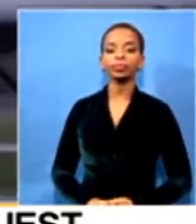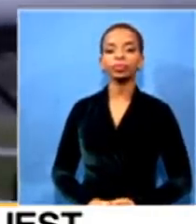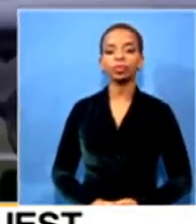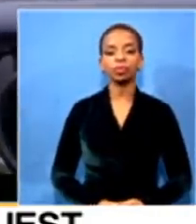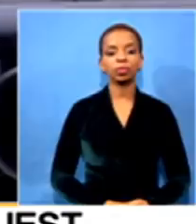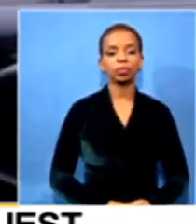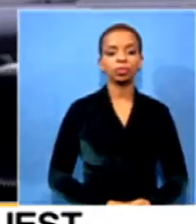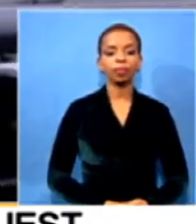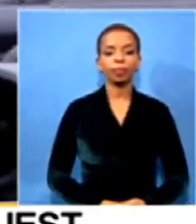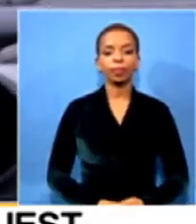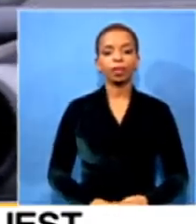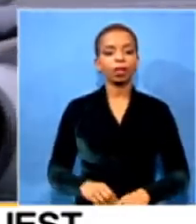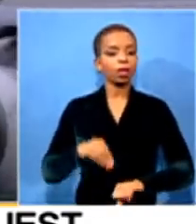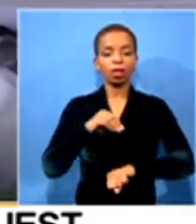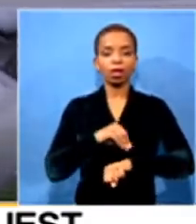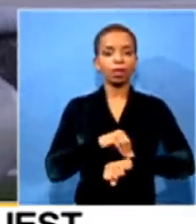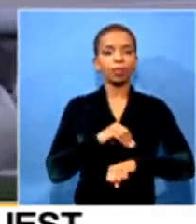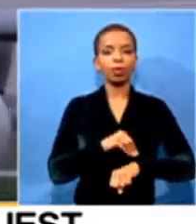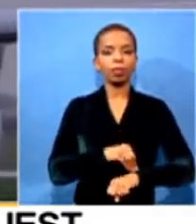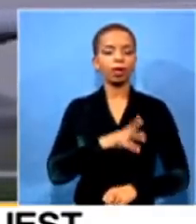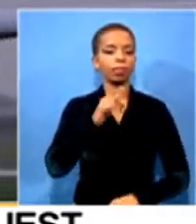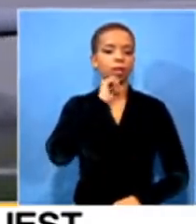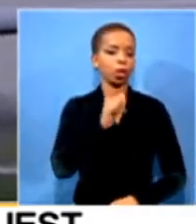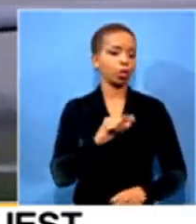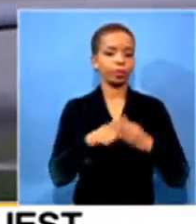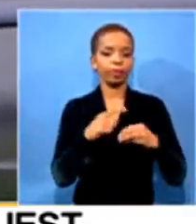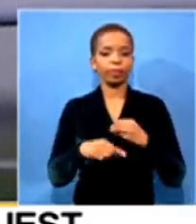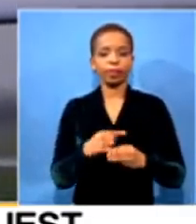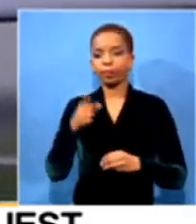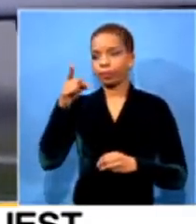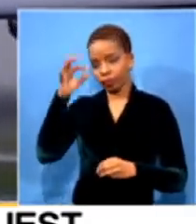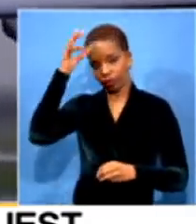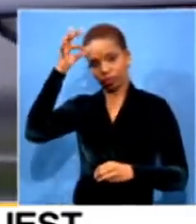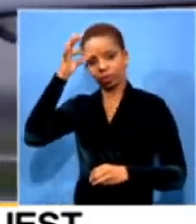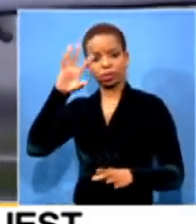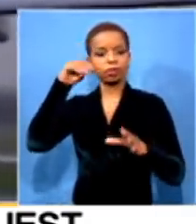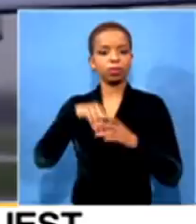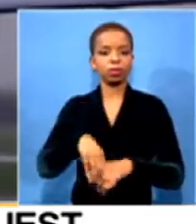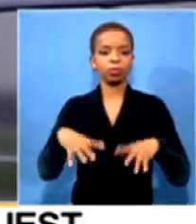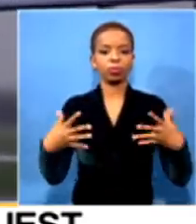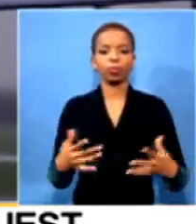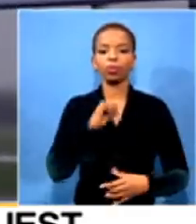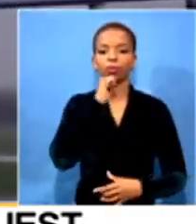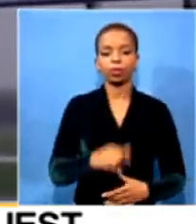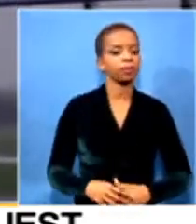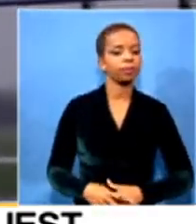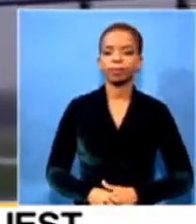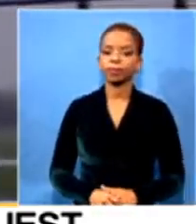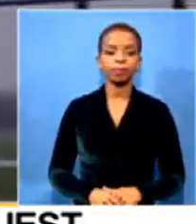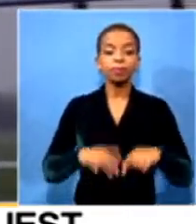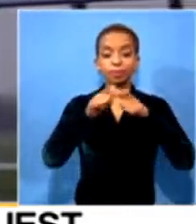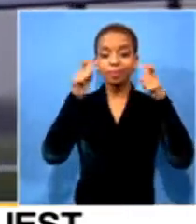The problem is not necessarily whether the government has a stake in any of these assets or not. The bigger problem comes in when this ANC